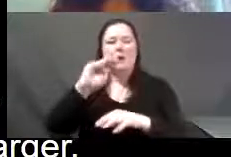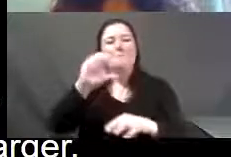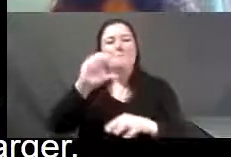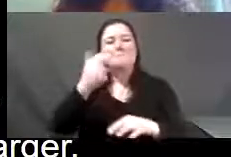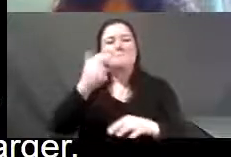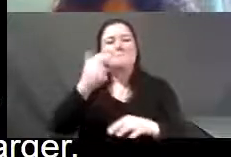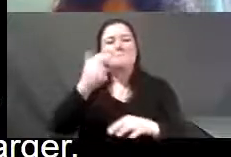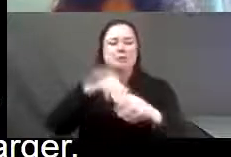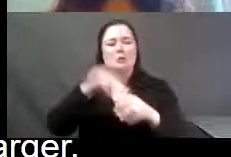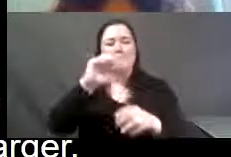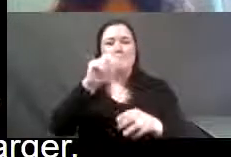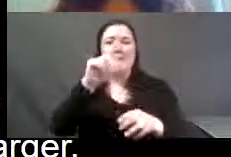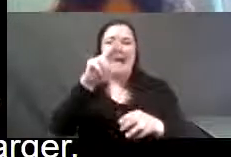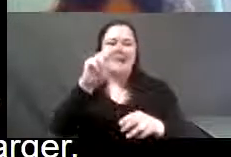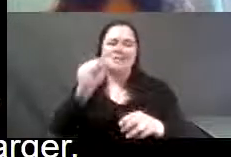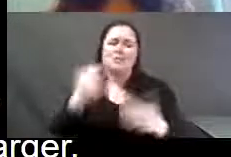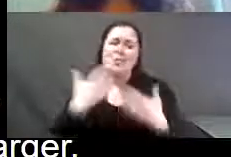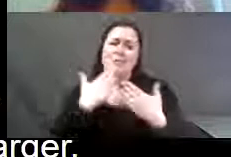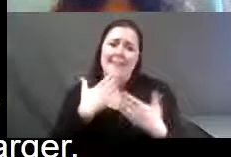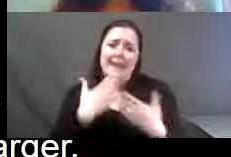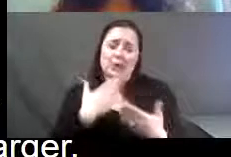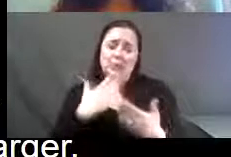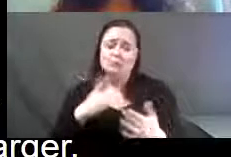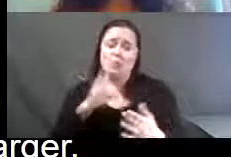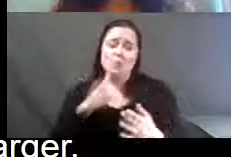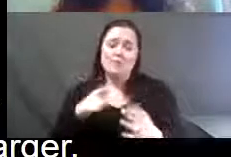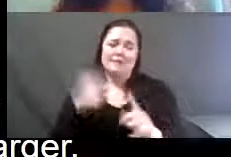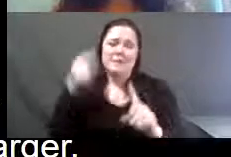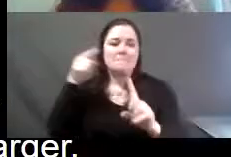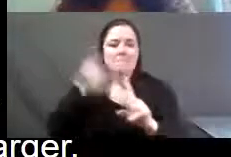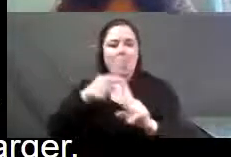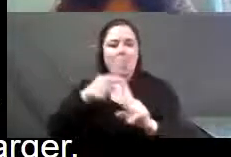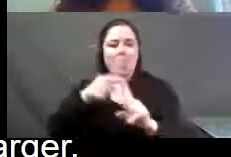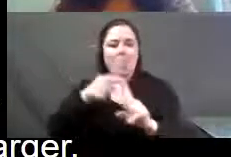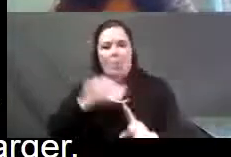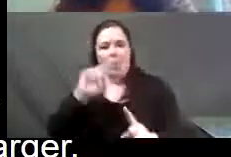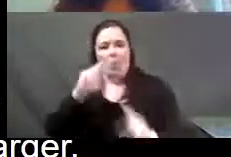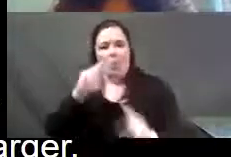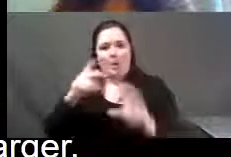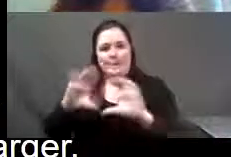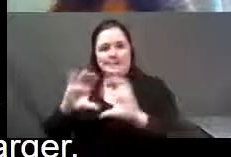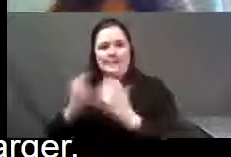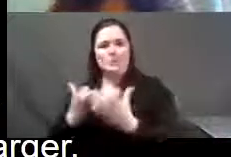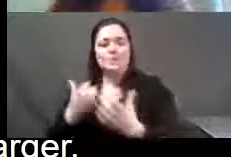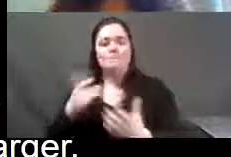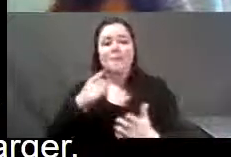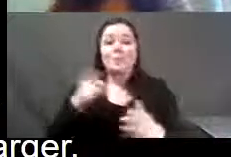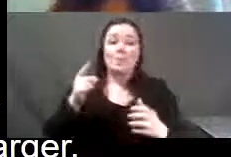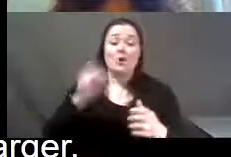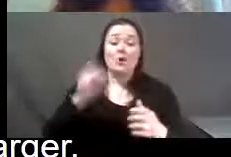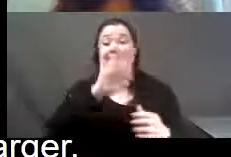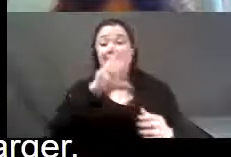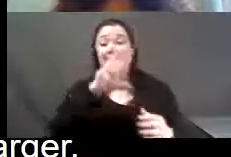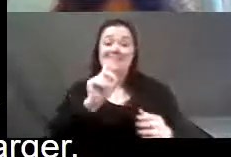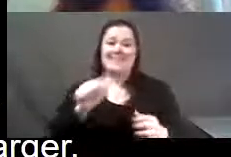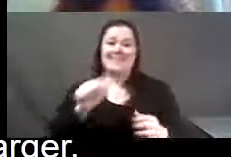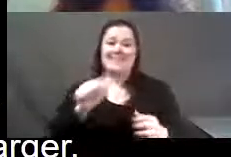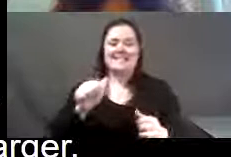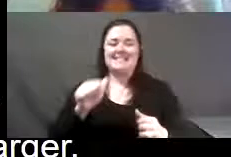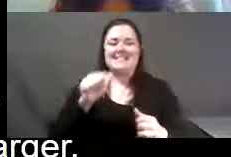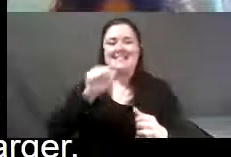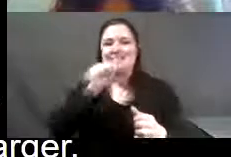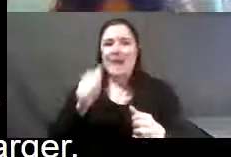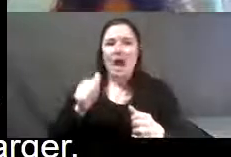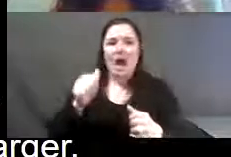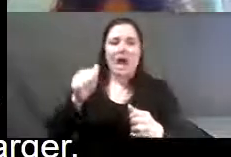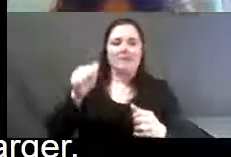this space. Essentially, Count Us In, we are Indiana's first nonpartisan nonprofit and movement,